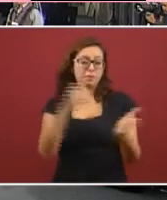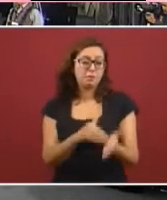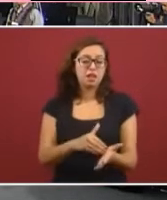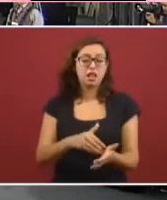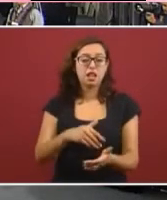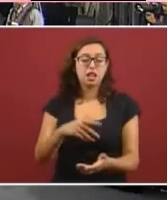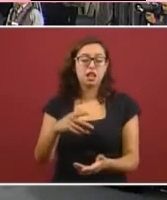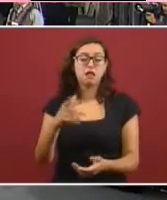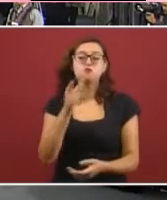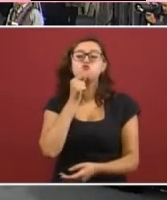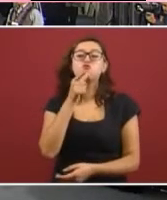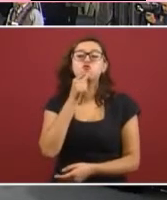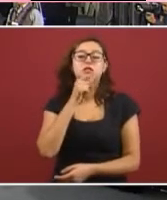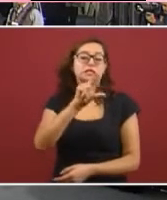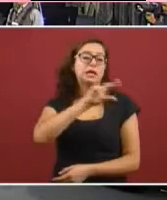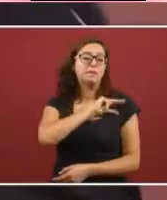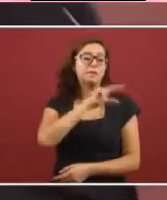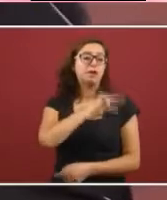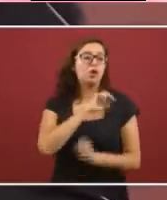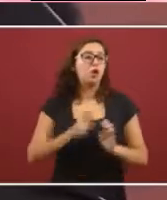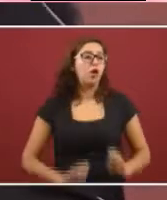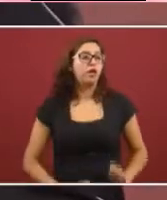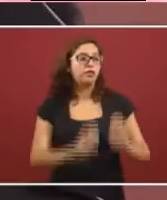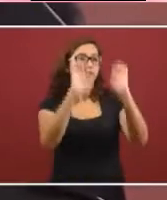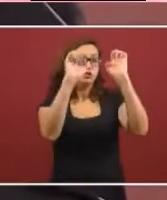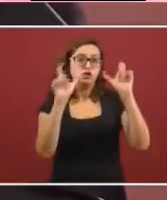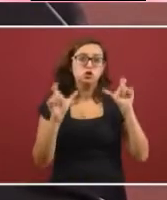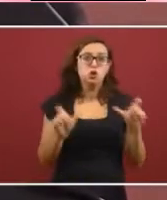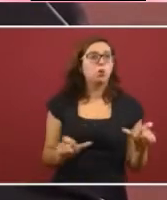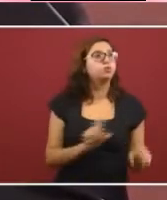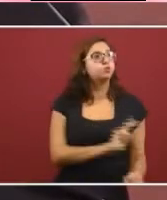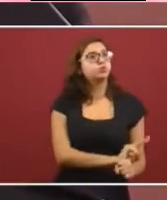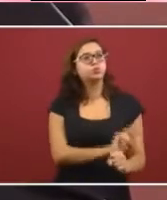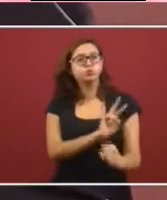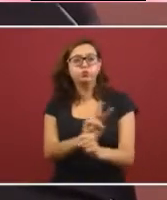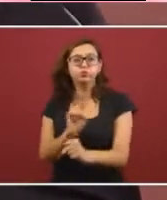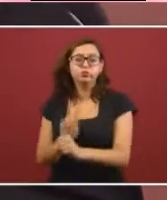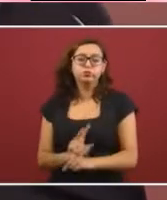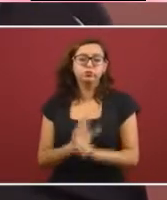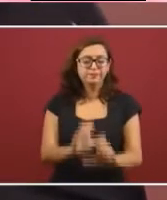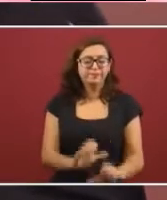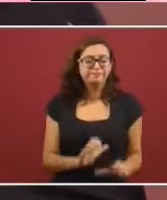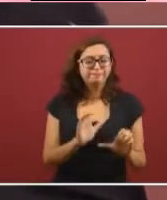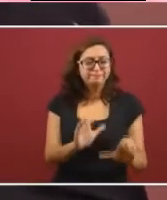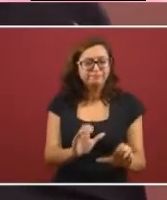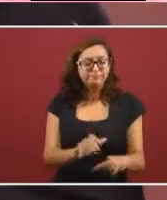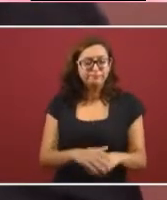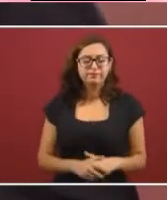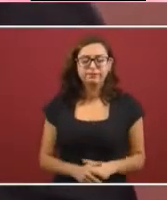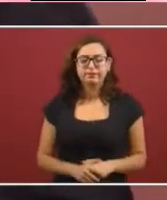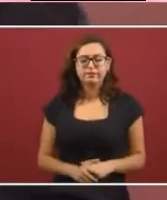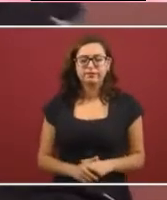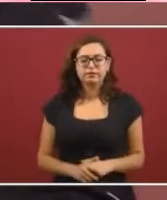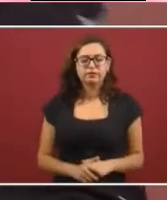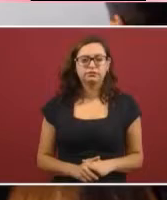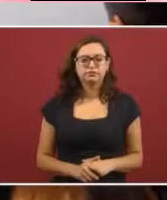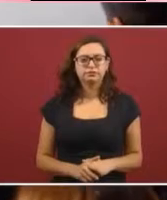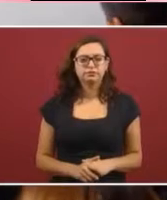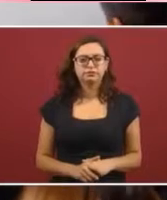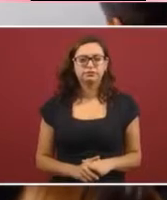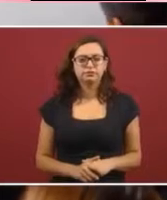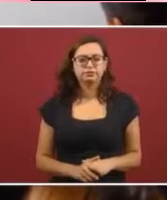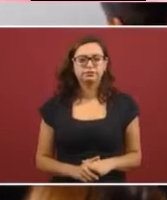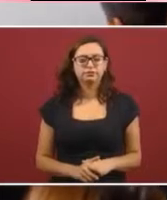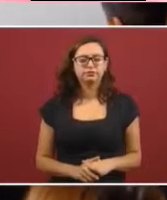police contracts to guard in properties or installations.